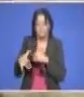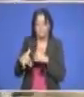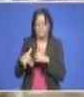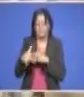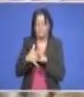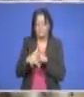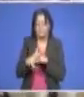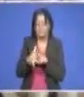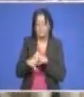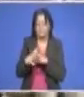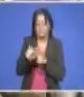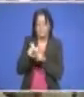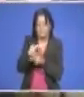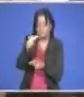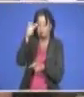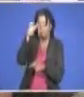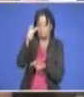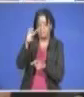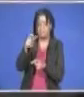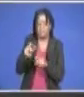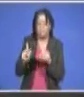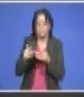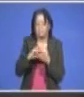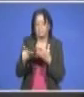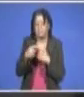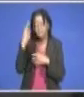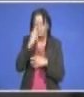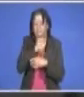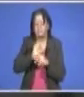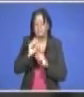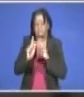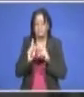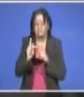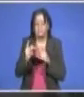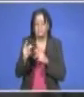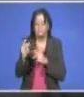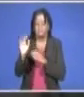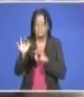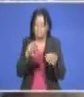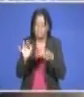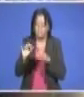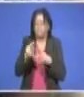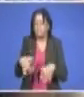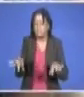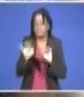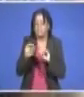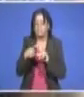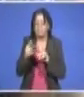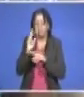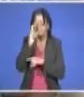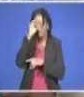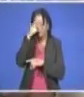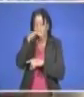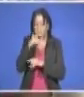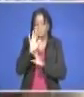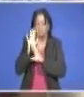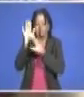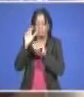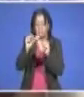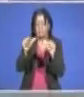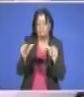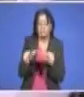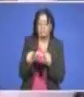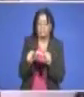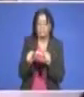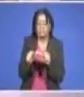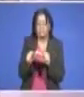exhibition at the Foxhill Community Center are planned. He says the festival is very important to the Foxhill area. The festival